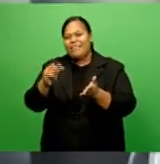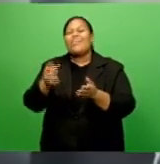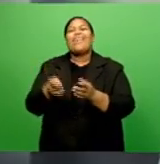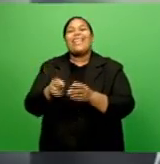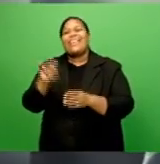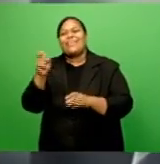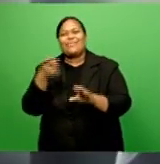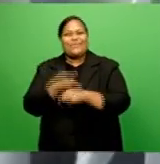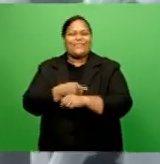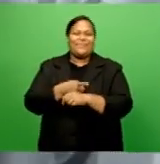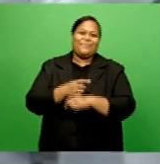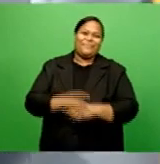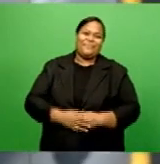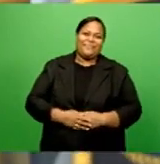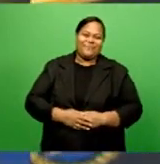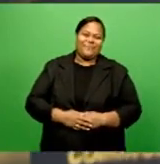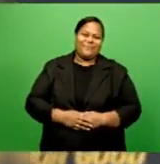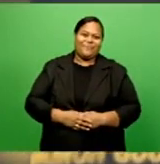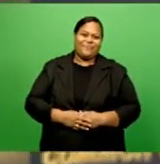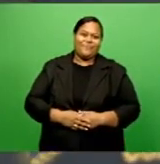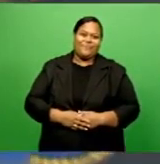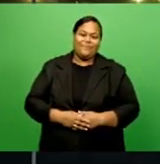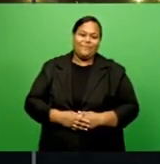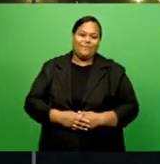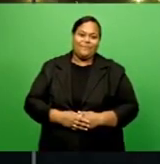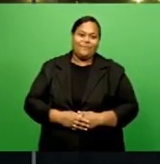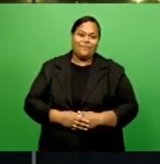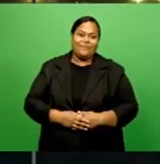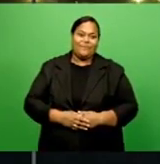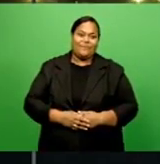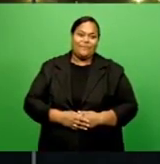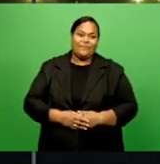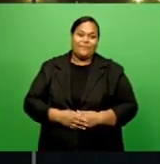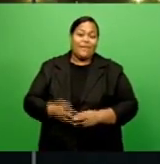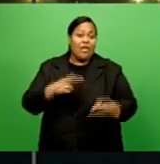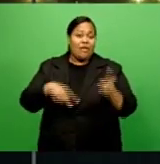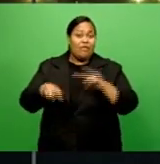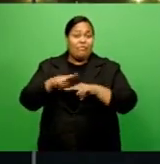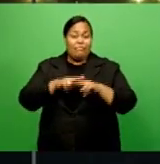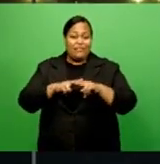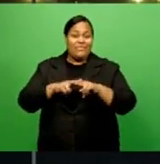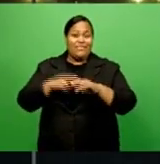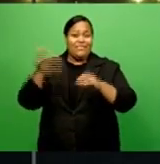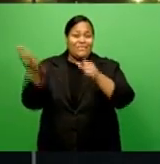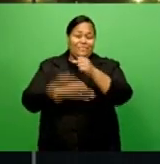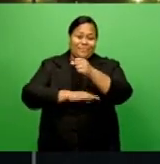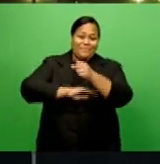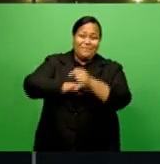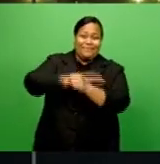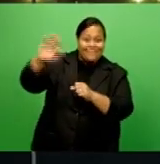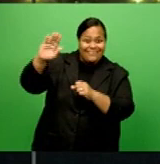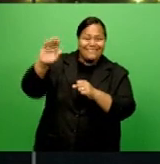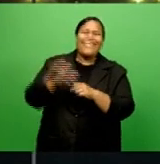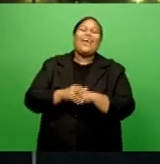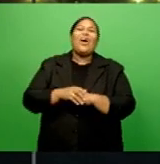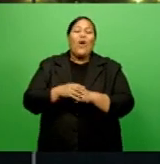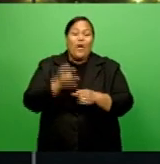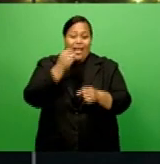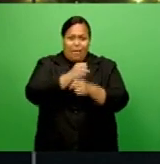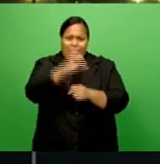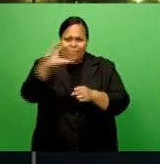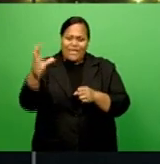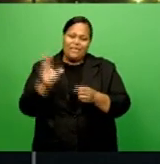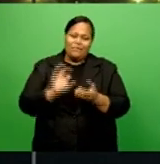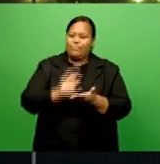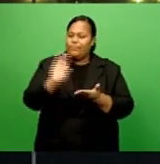week. Eleanor Turangaiwiu, FBC News. The Fiji Sugar Corporation invested $9 million in upgrading